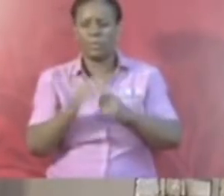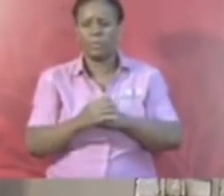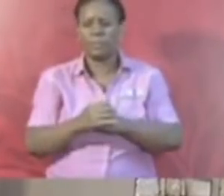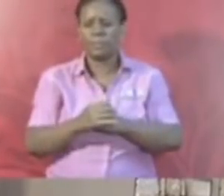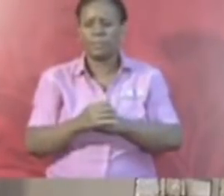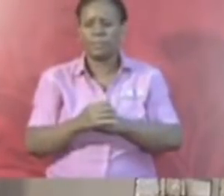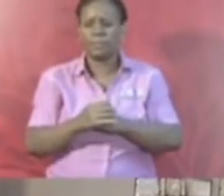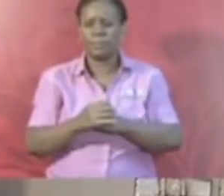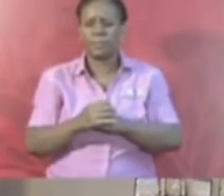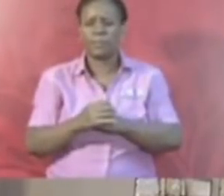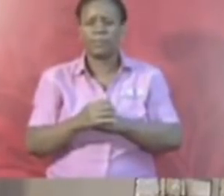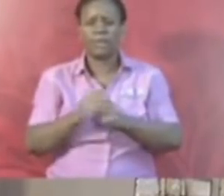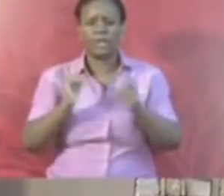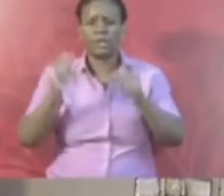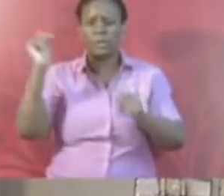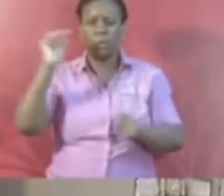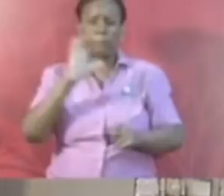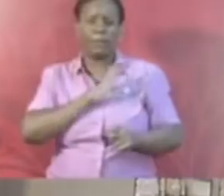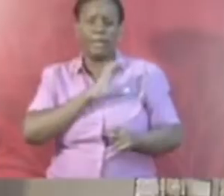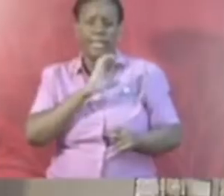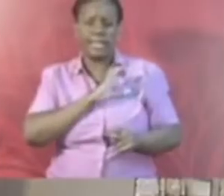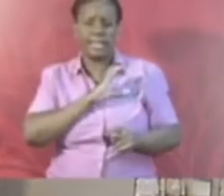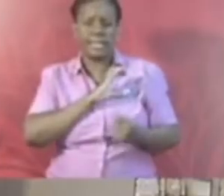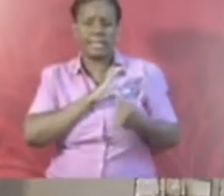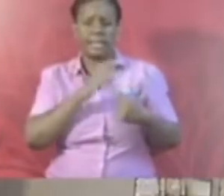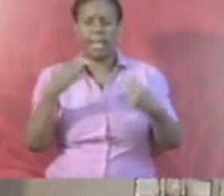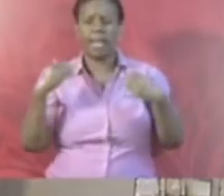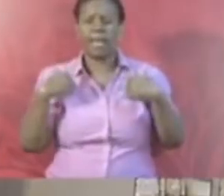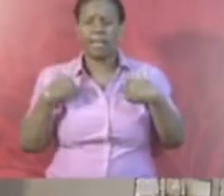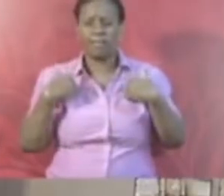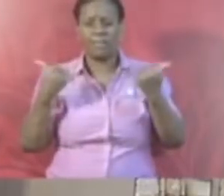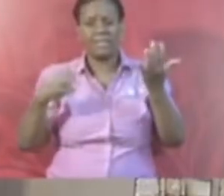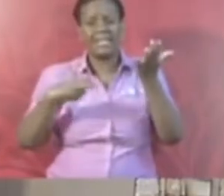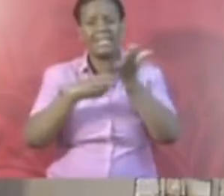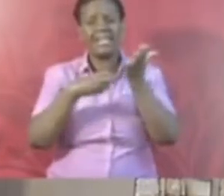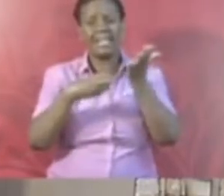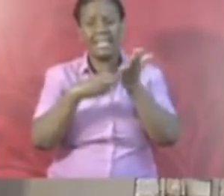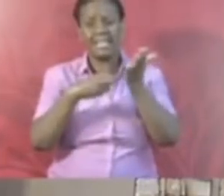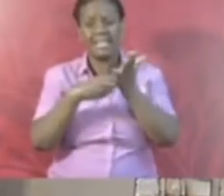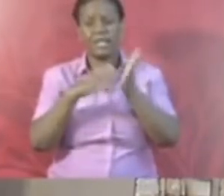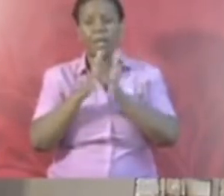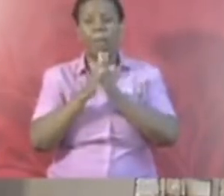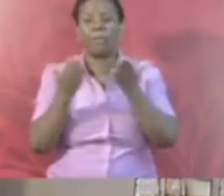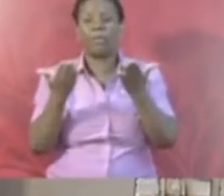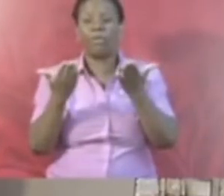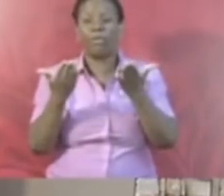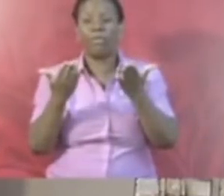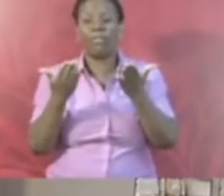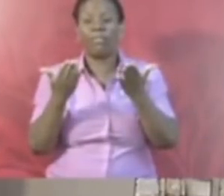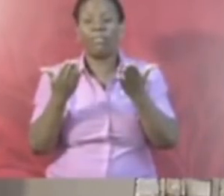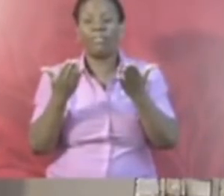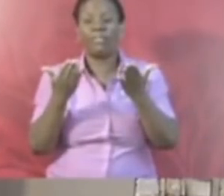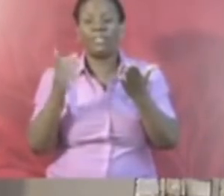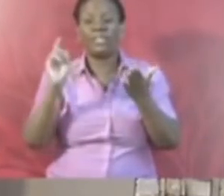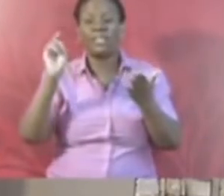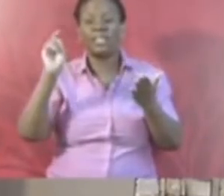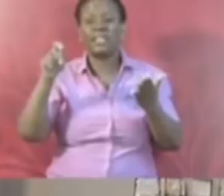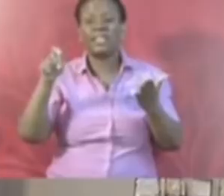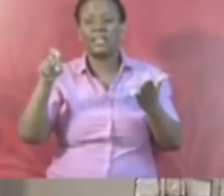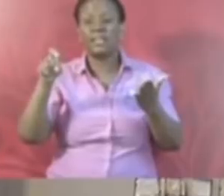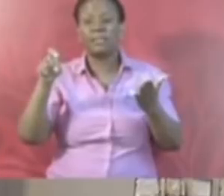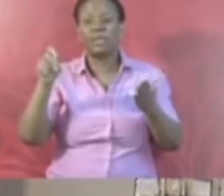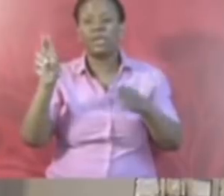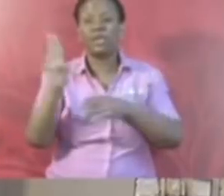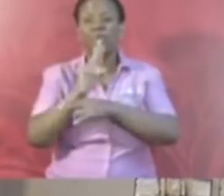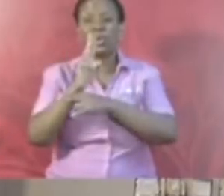Service have received the ticket books for the mandatory mask wearing policy. Those were received yesterday, so